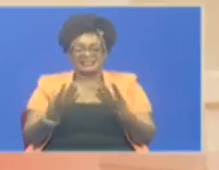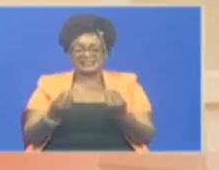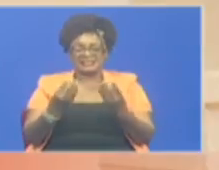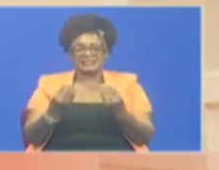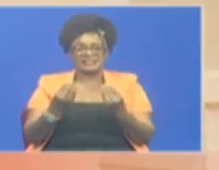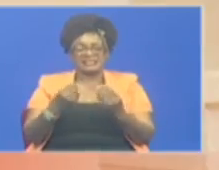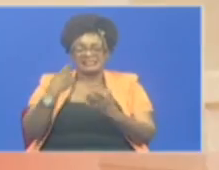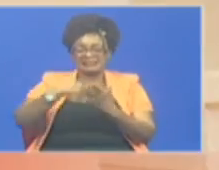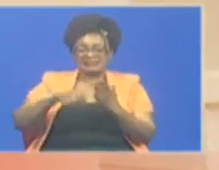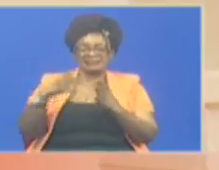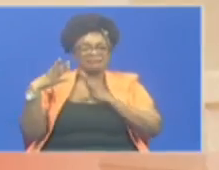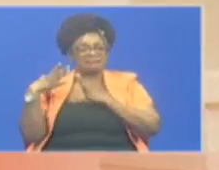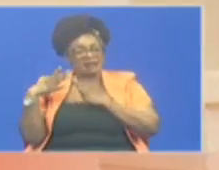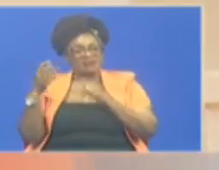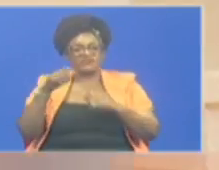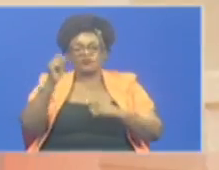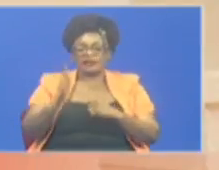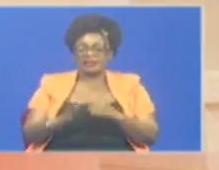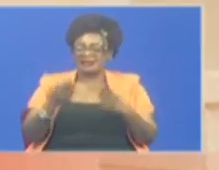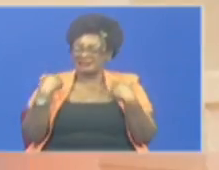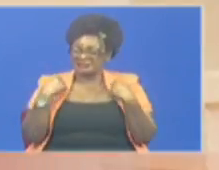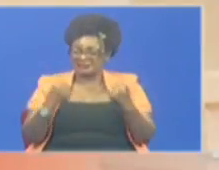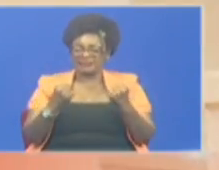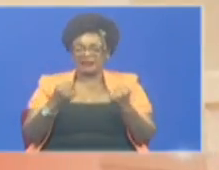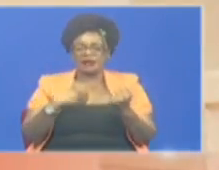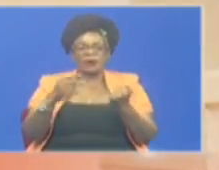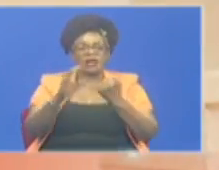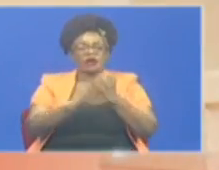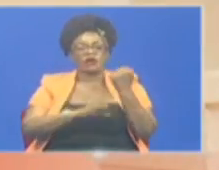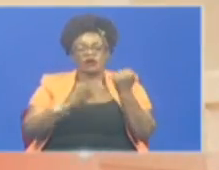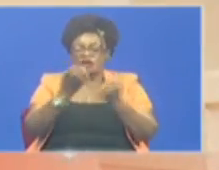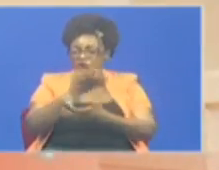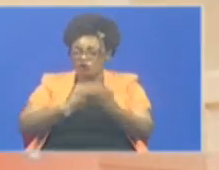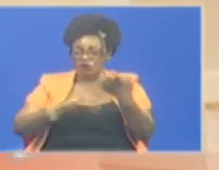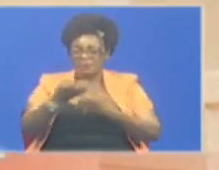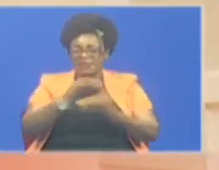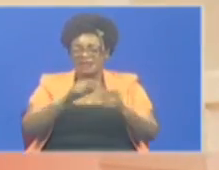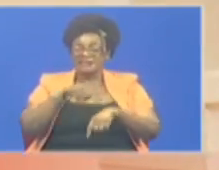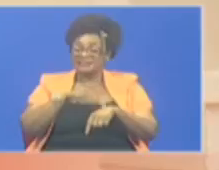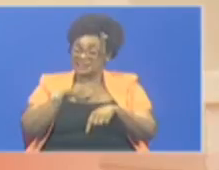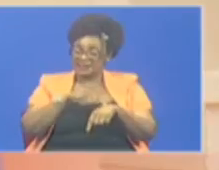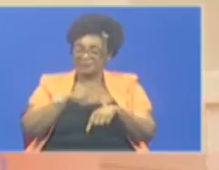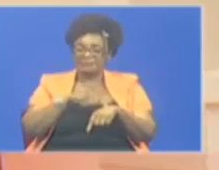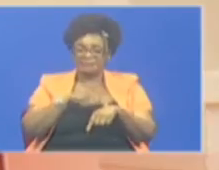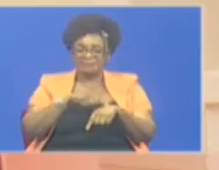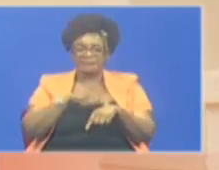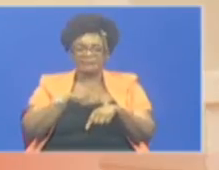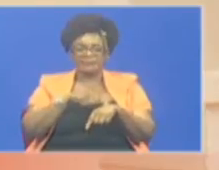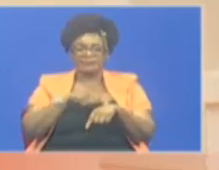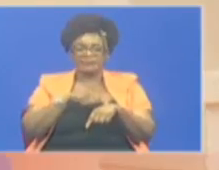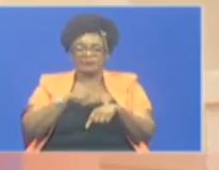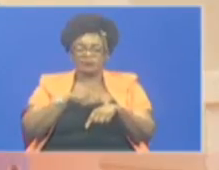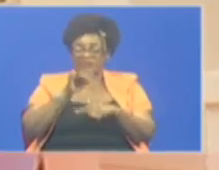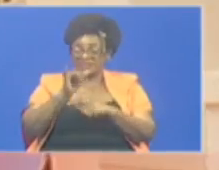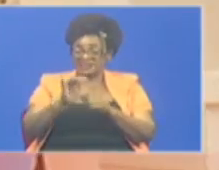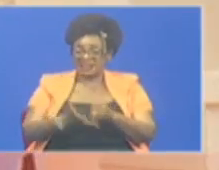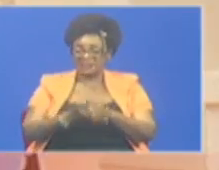Kenyans and strengthen our economy at a time when that help is urgently needed.